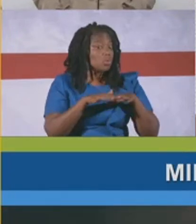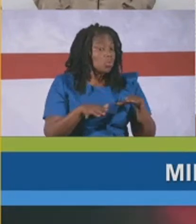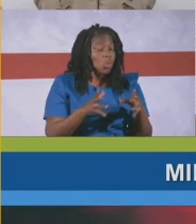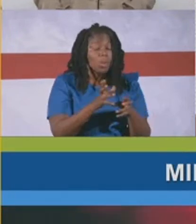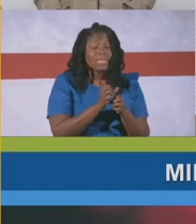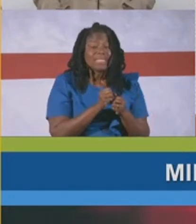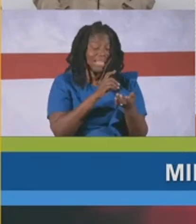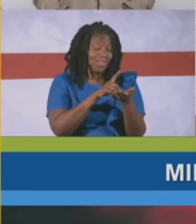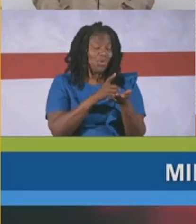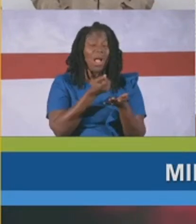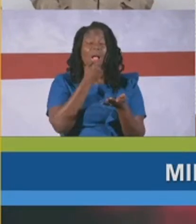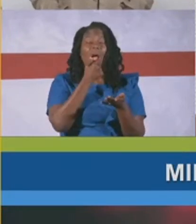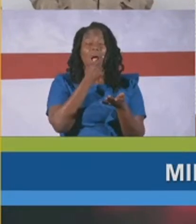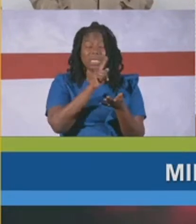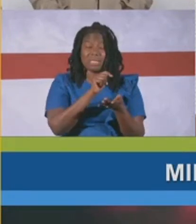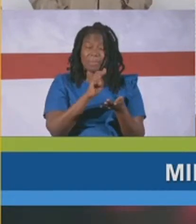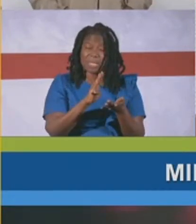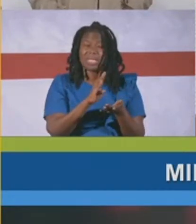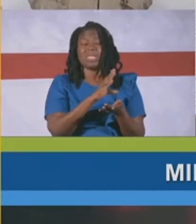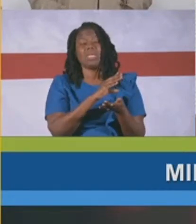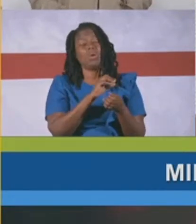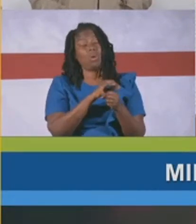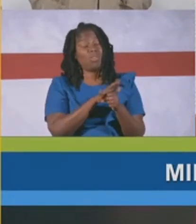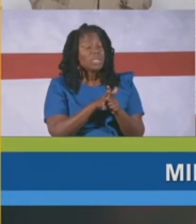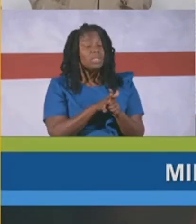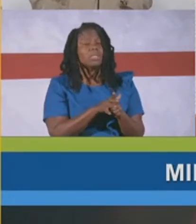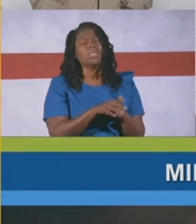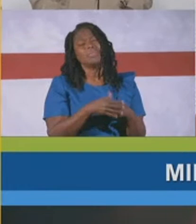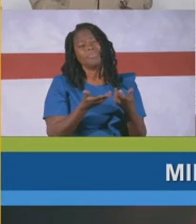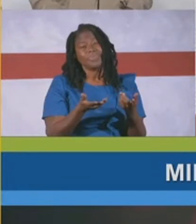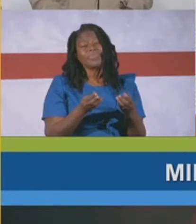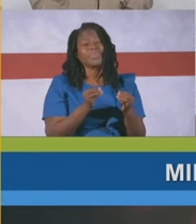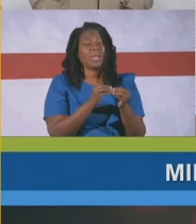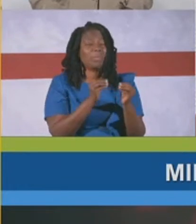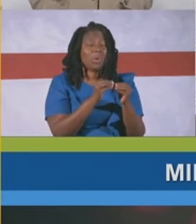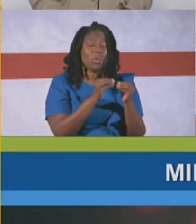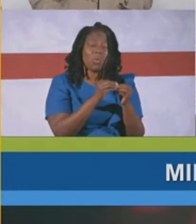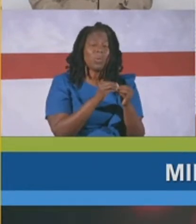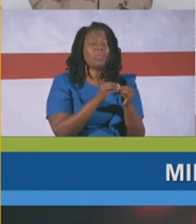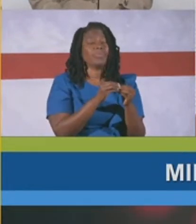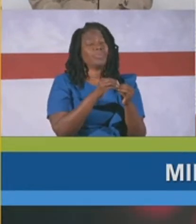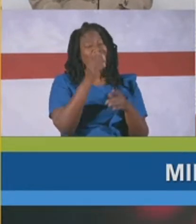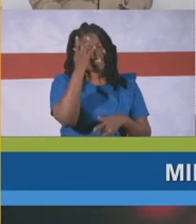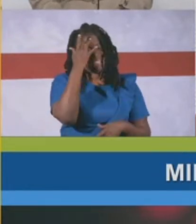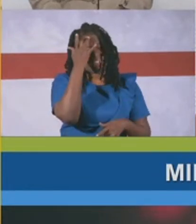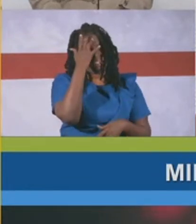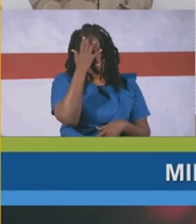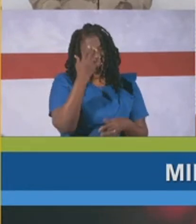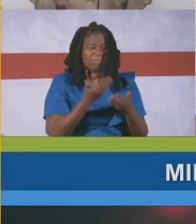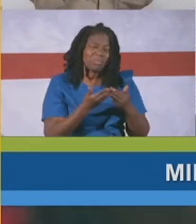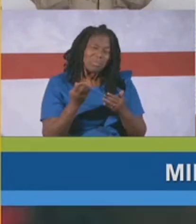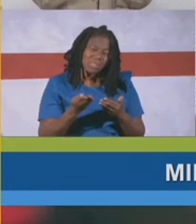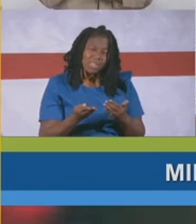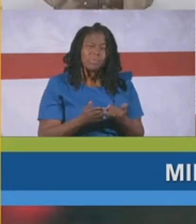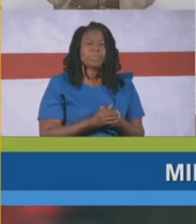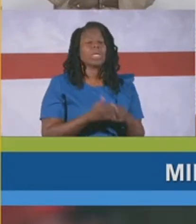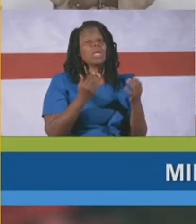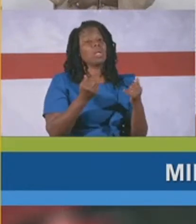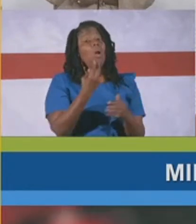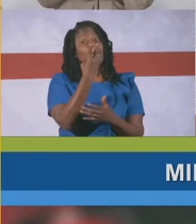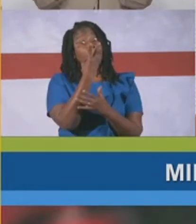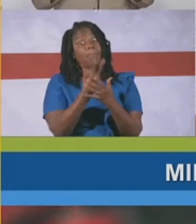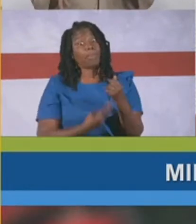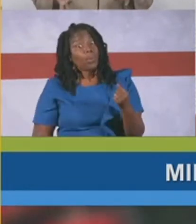outcomes. TB and COVID-19 both have stigma applied and attached to